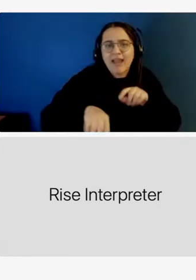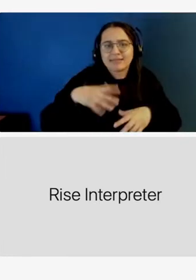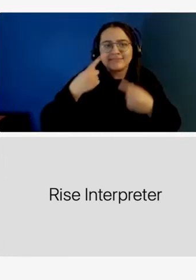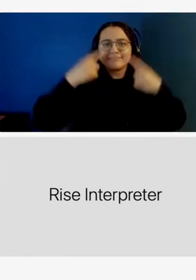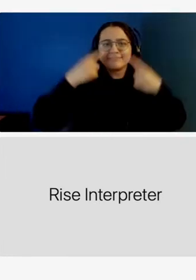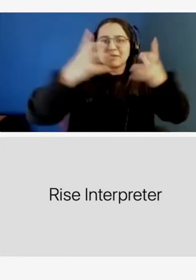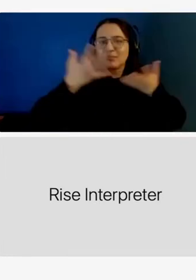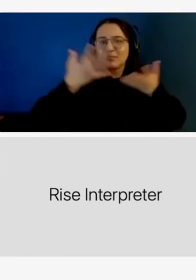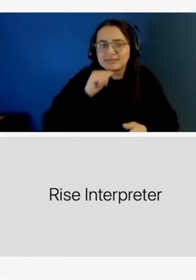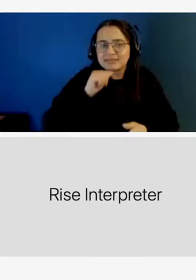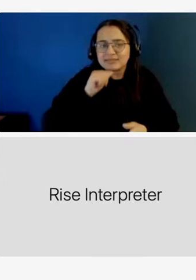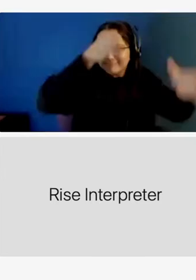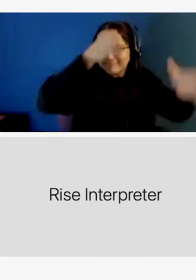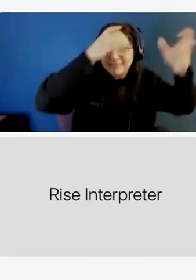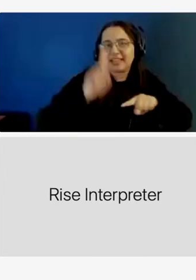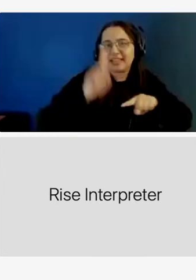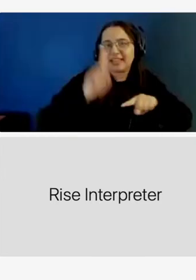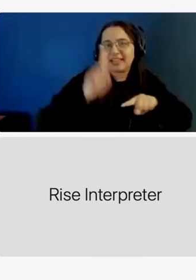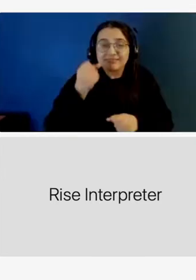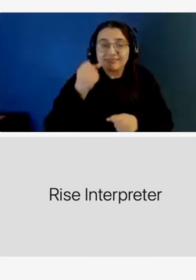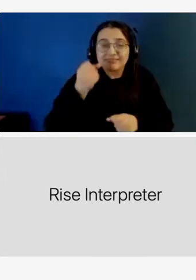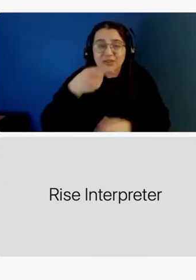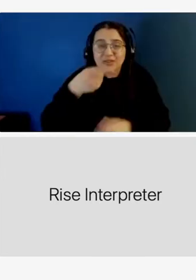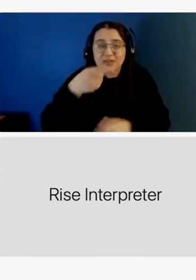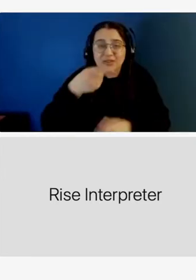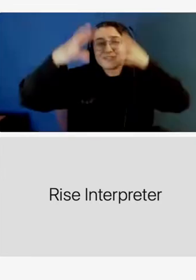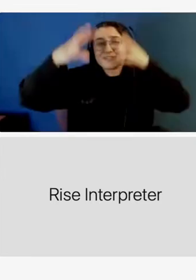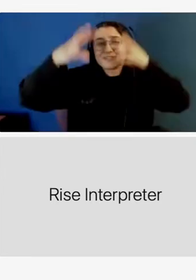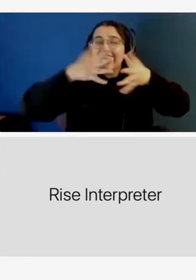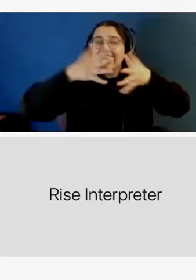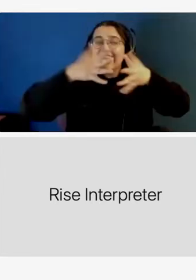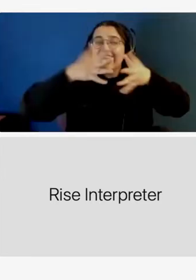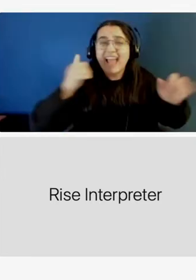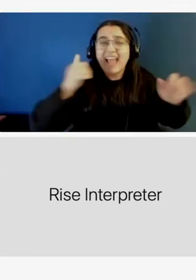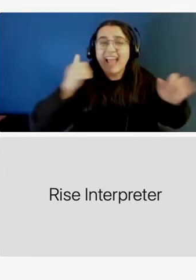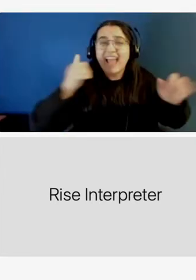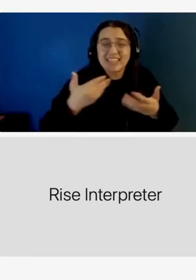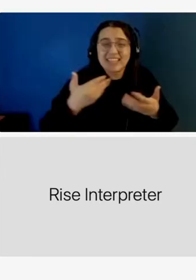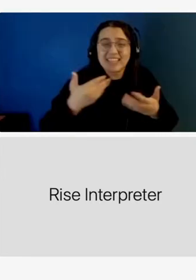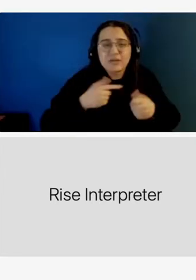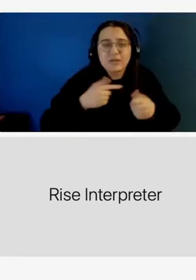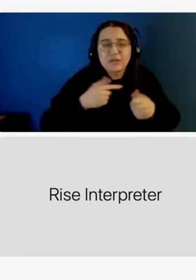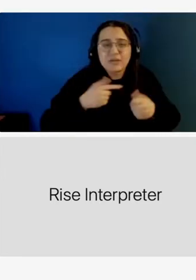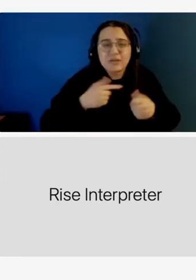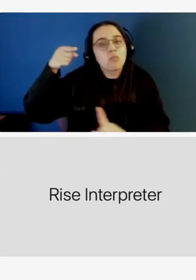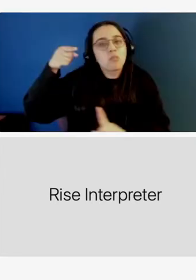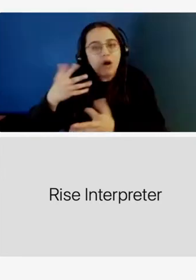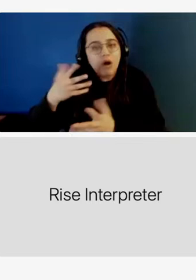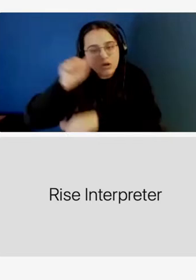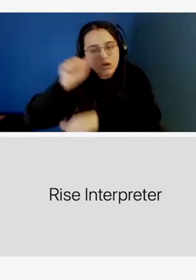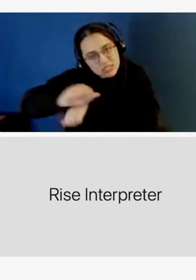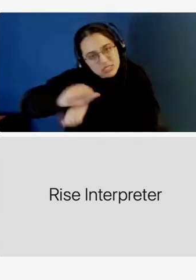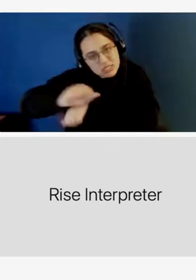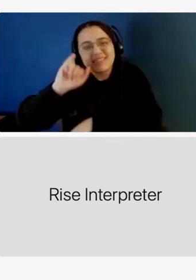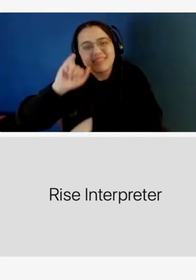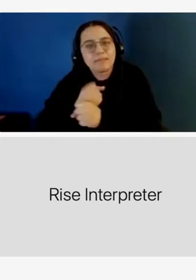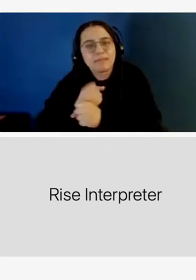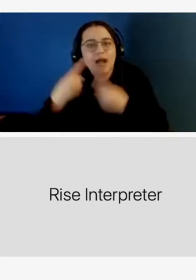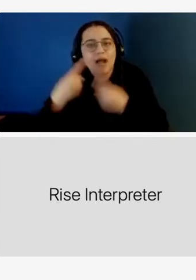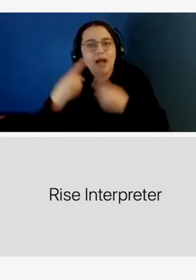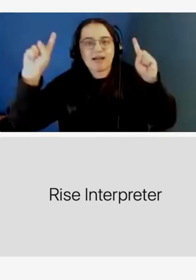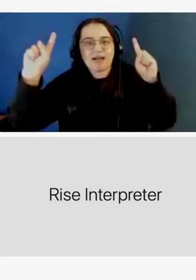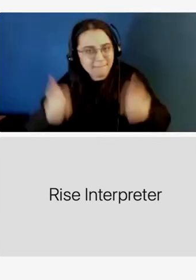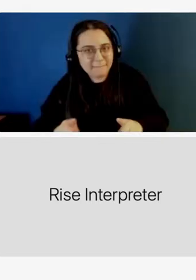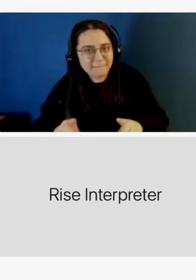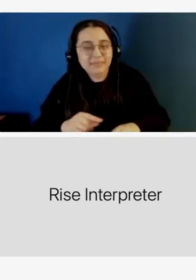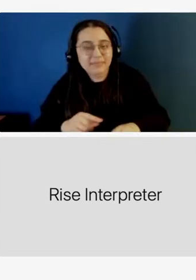in the world, but at the end of the day, it's those hours that you put in to the work to make it happen. And we have some really hard workers at our site, students and staff who